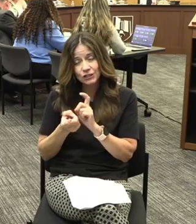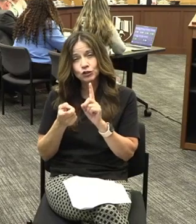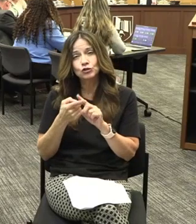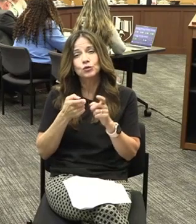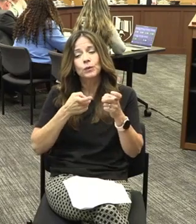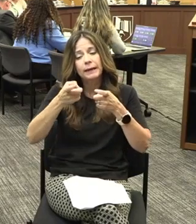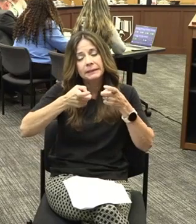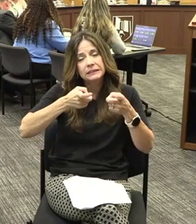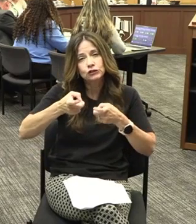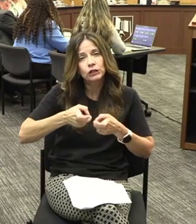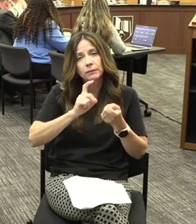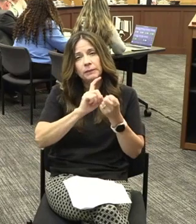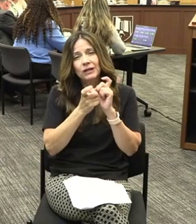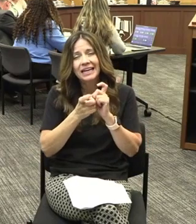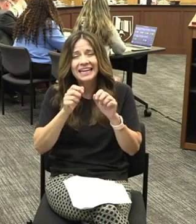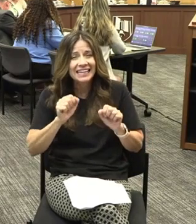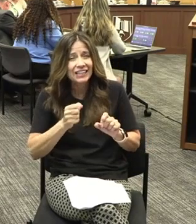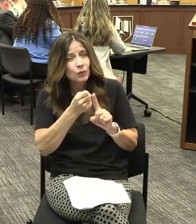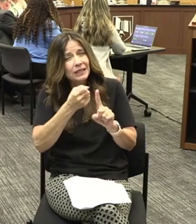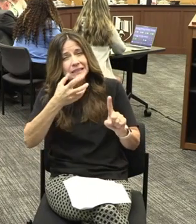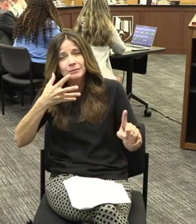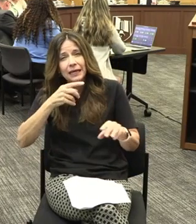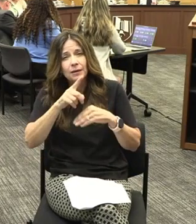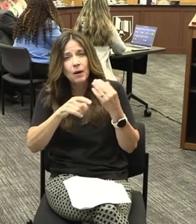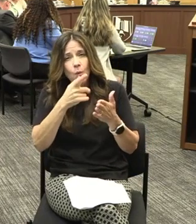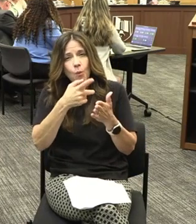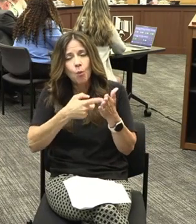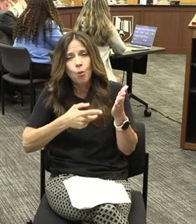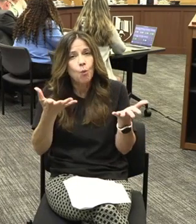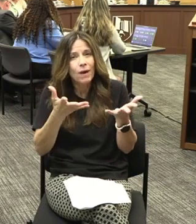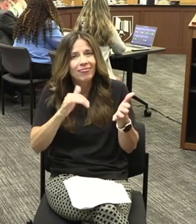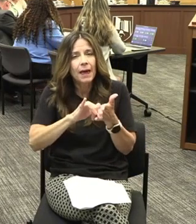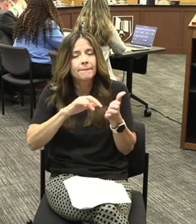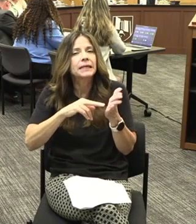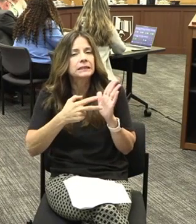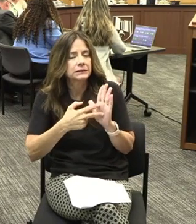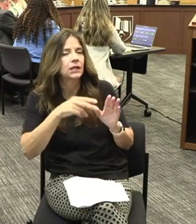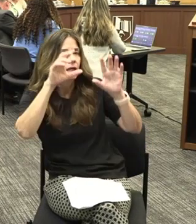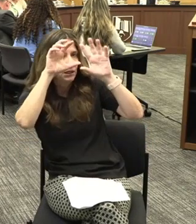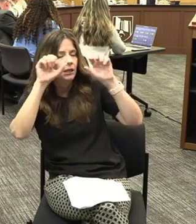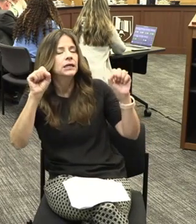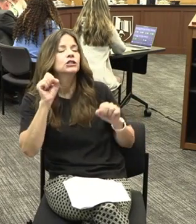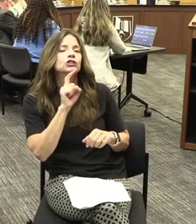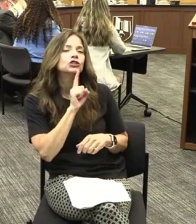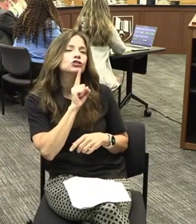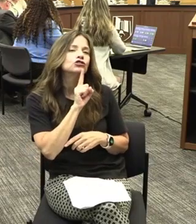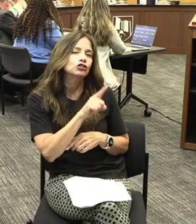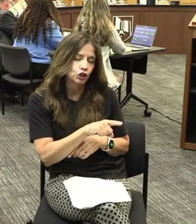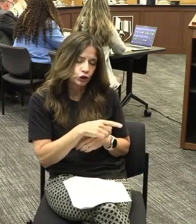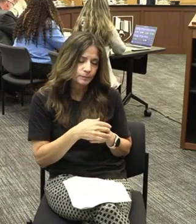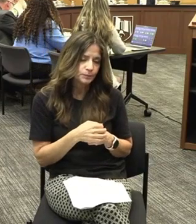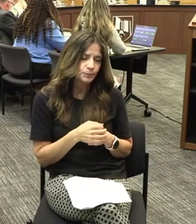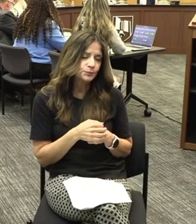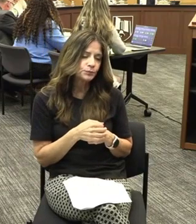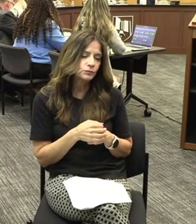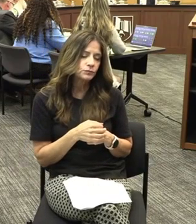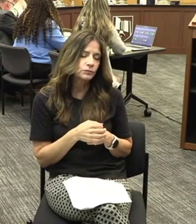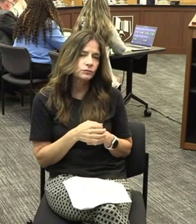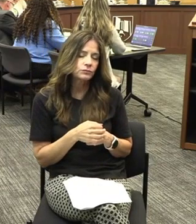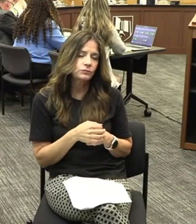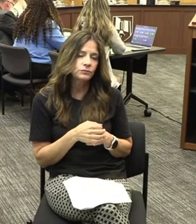administrative modifications, can you expand a little bit on what that means, please? Sure. Trustee Garcia, Chairman Budzinski, Trustee Garcia. So